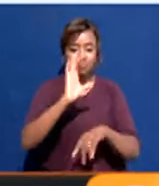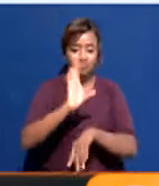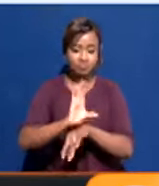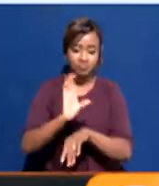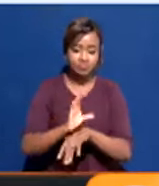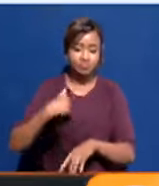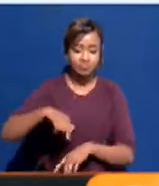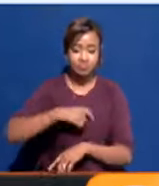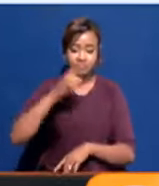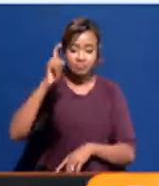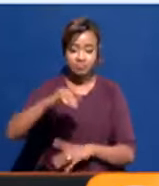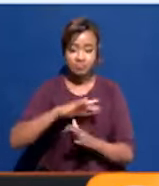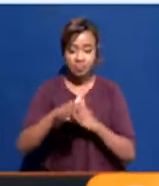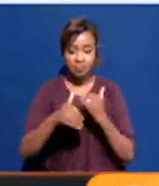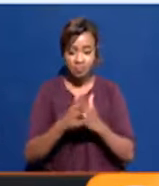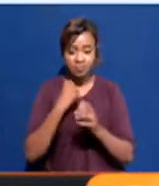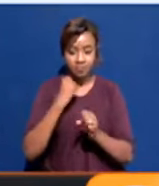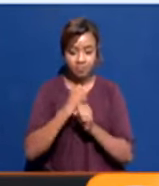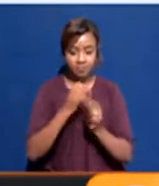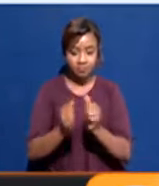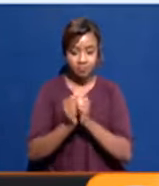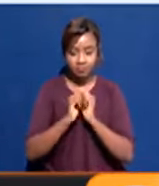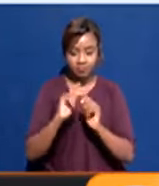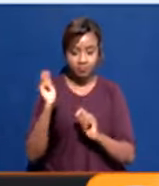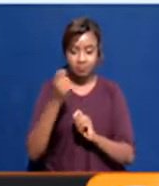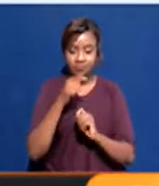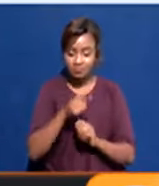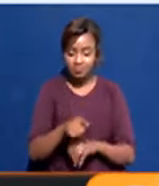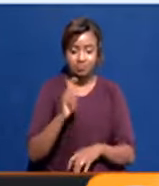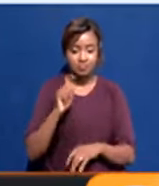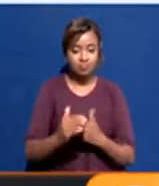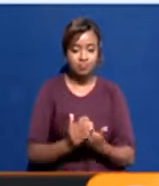Okay. As Kenyans, and this is our baby that we should deliver together. All right.